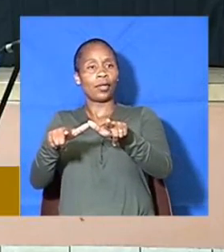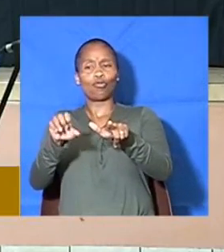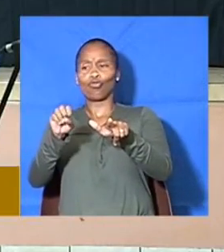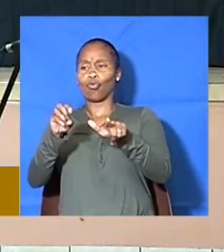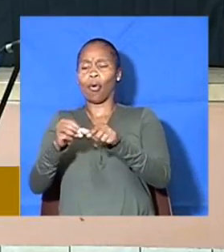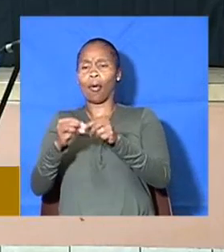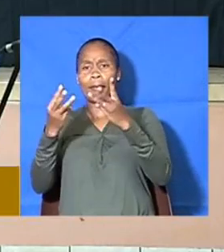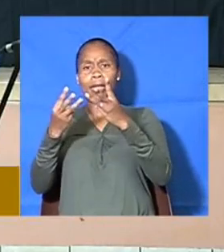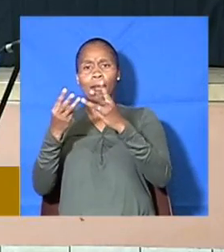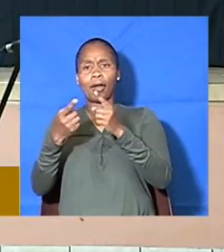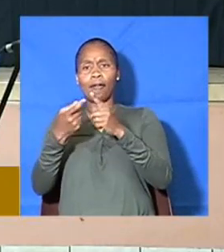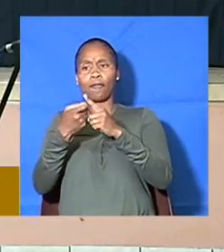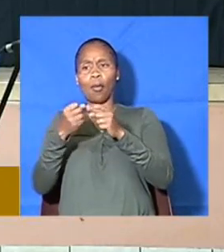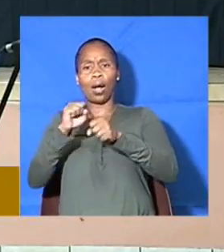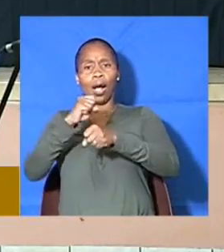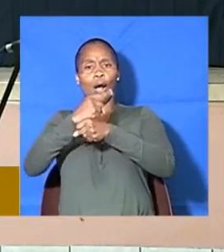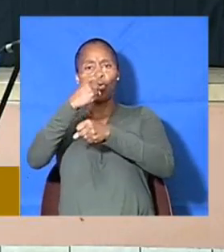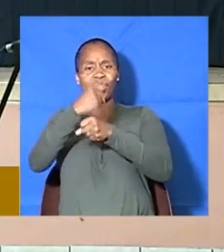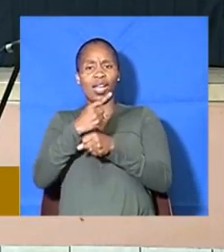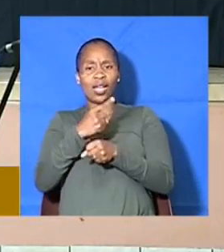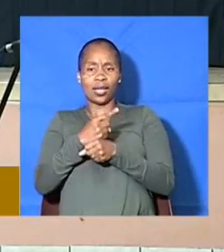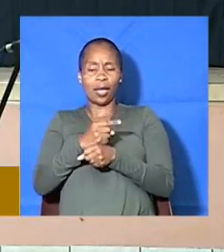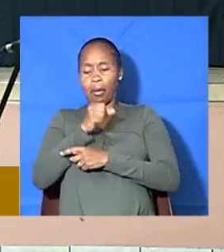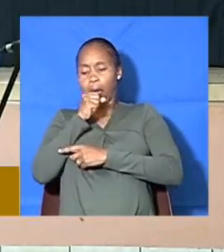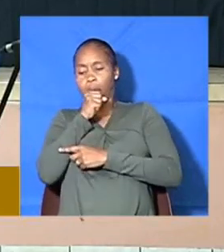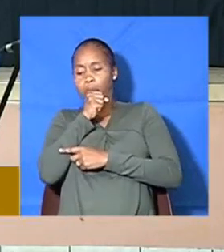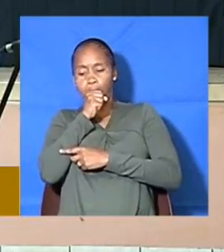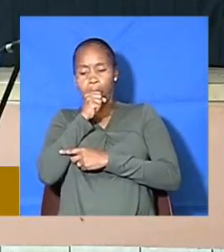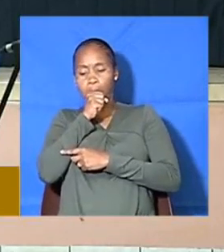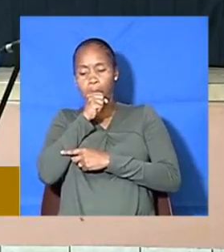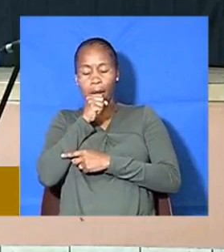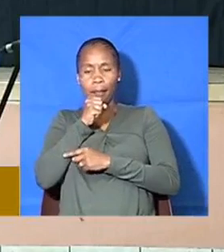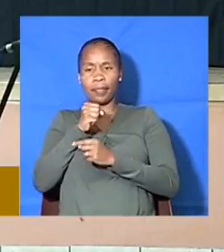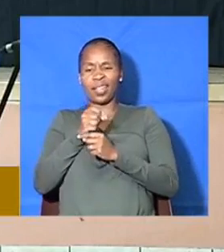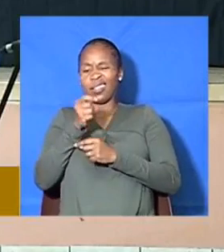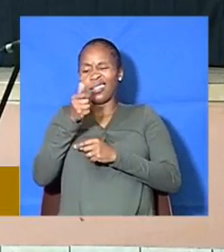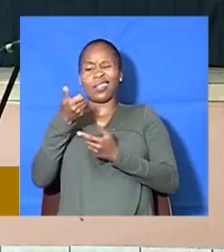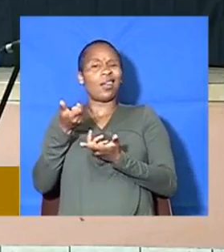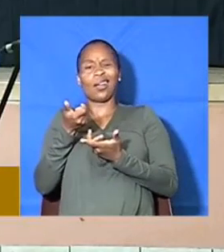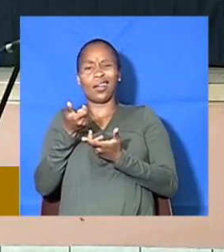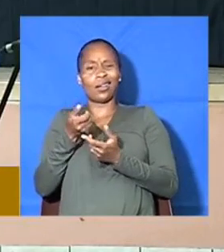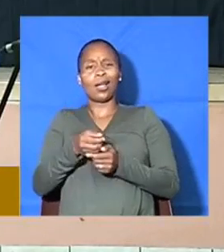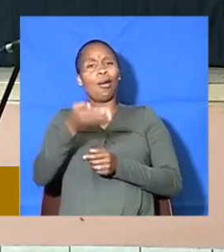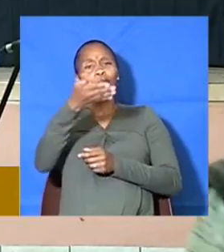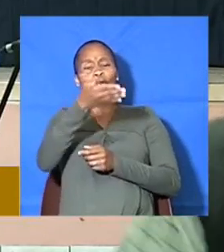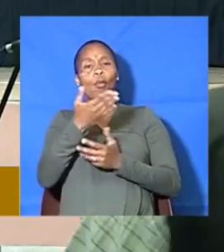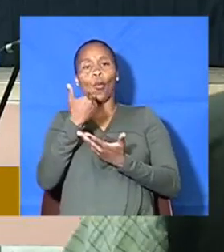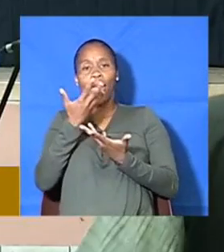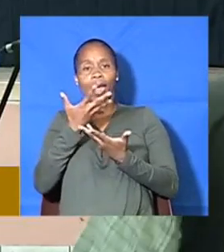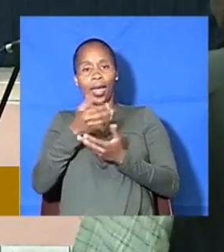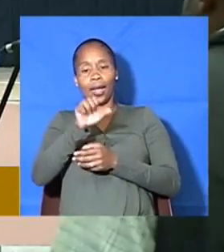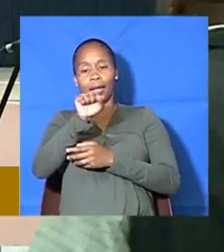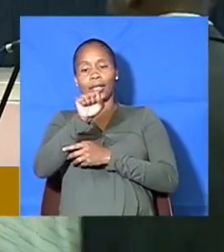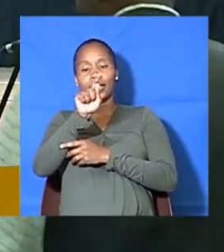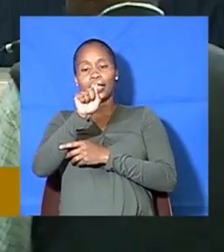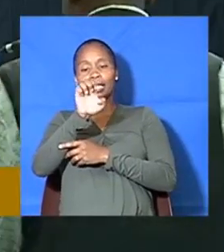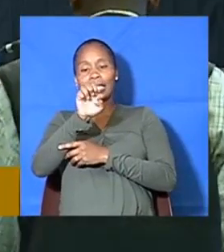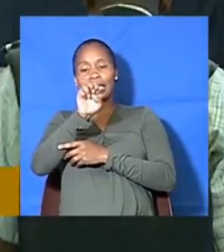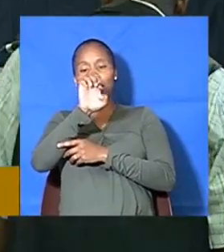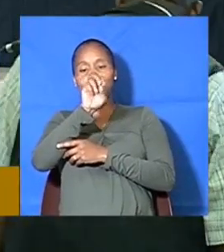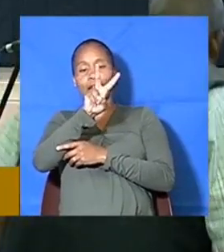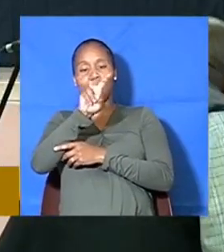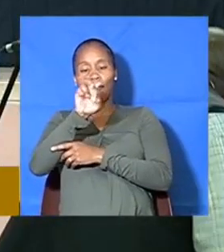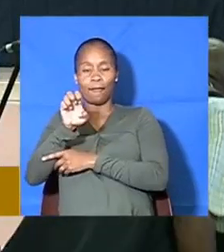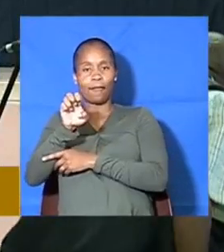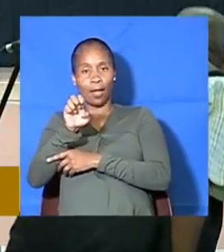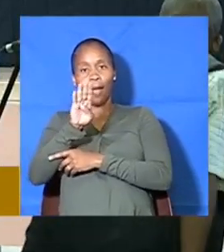all South Africans should be registered with our IDs so that we know that